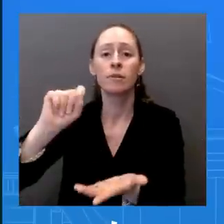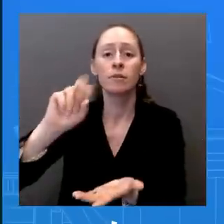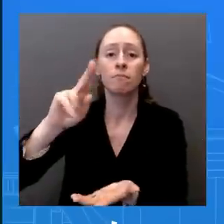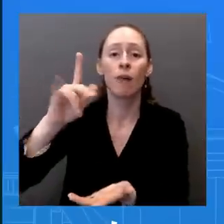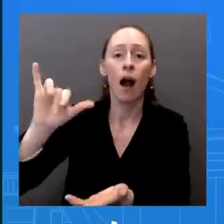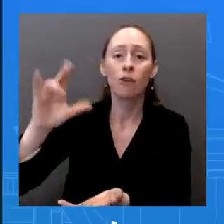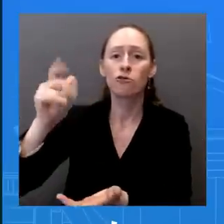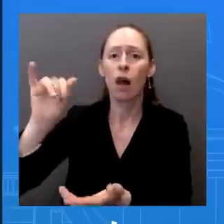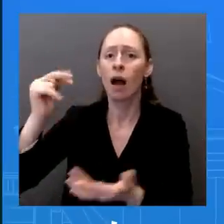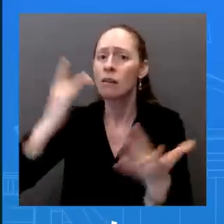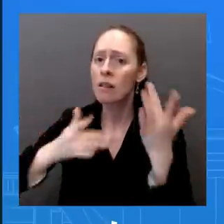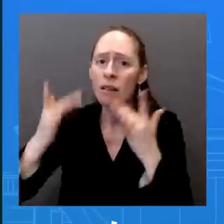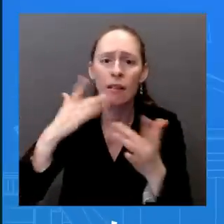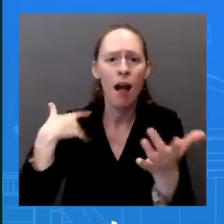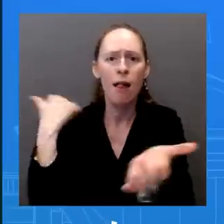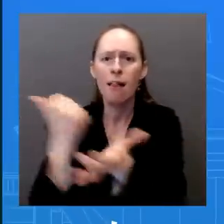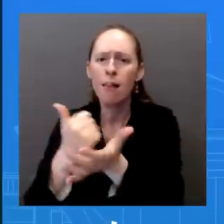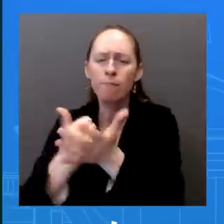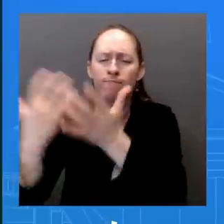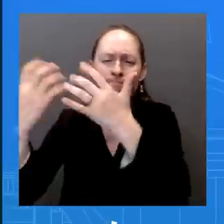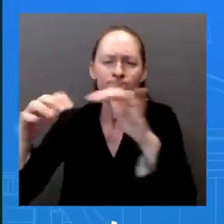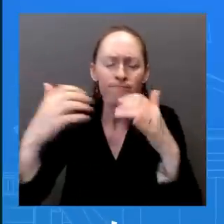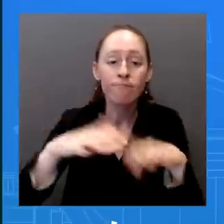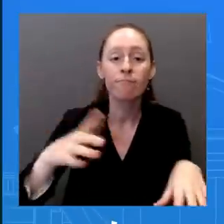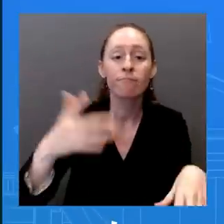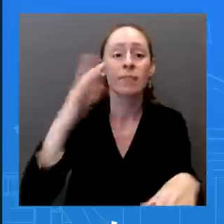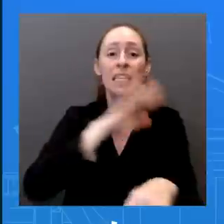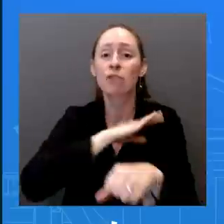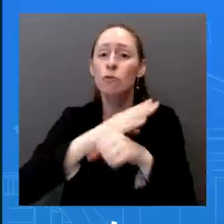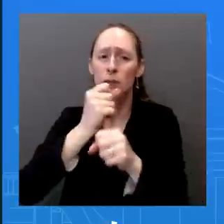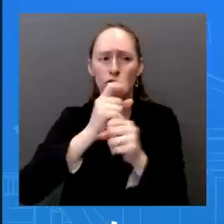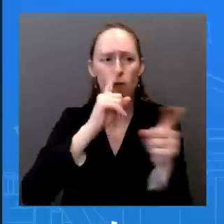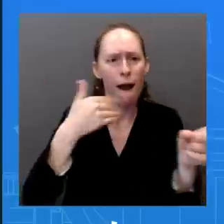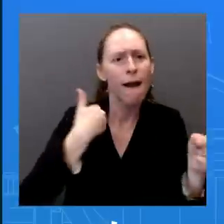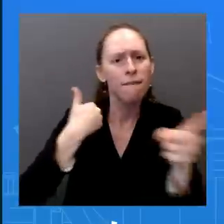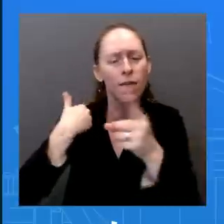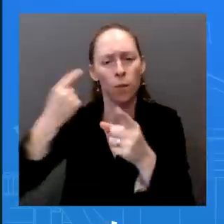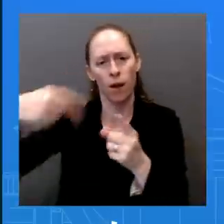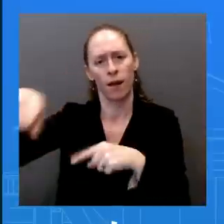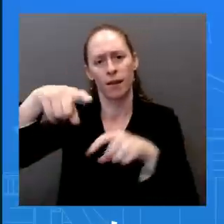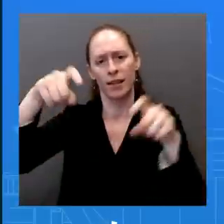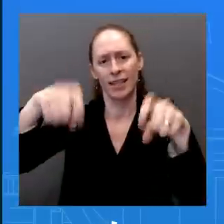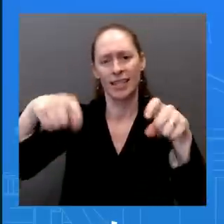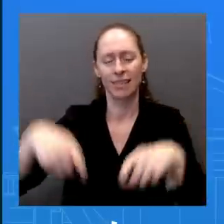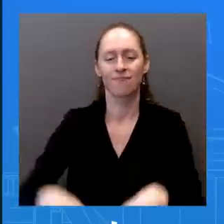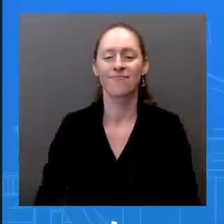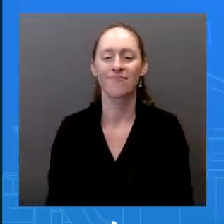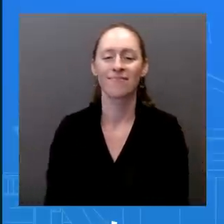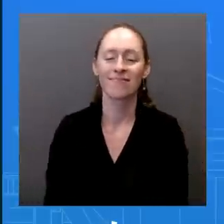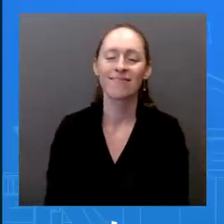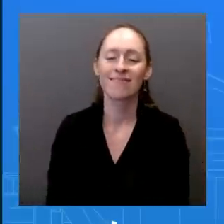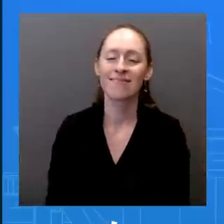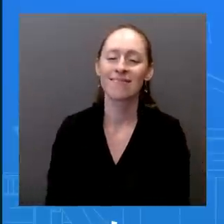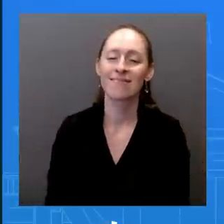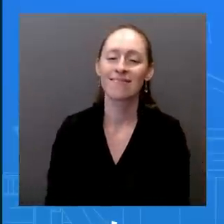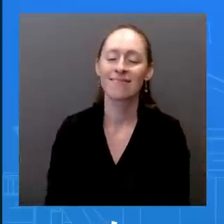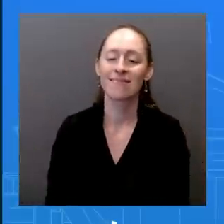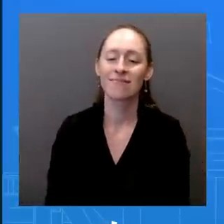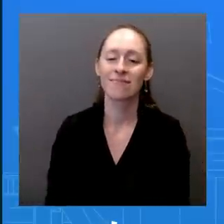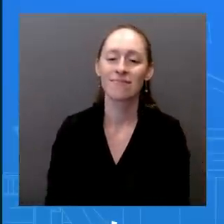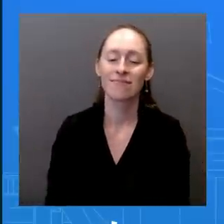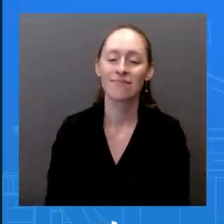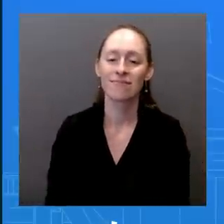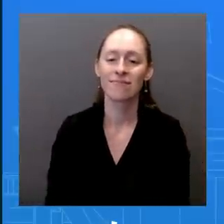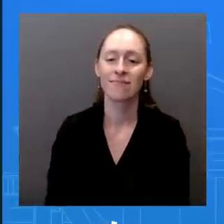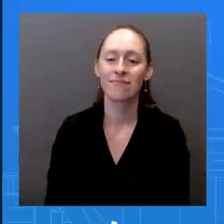strong headwinds. And neither President Xi nor President Putin are even showing up for this global gathering. The president will